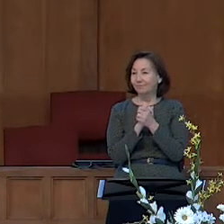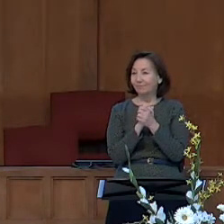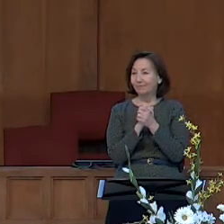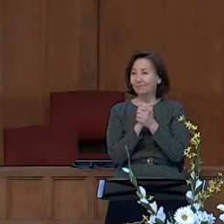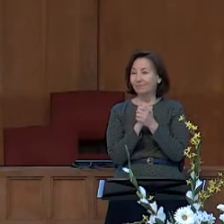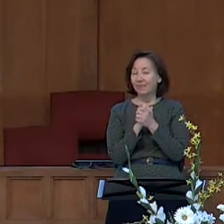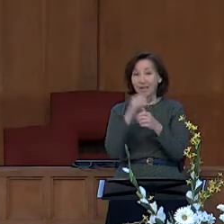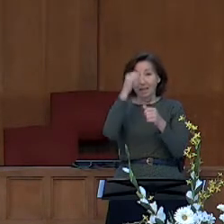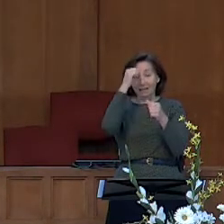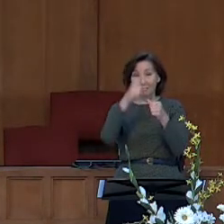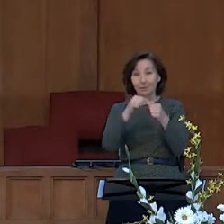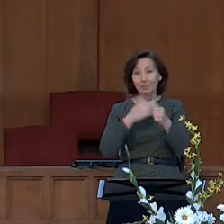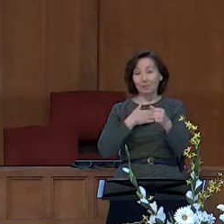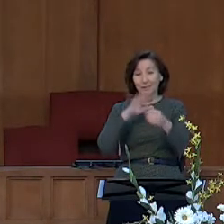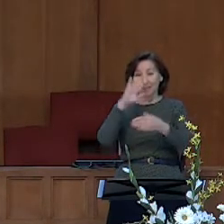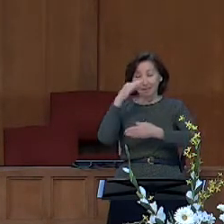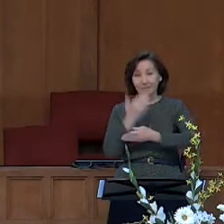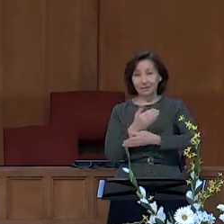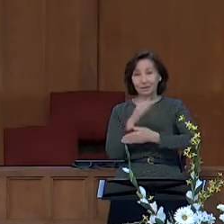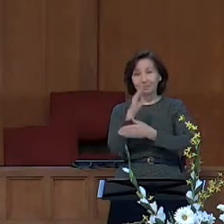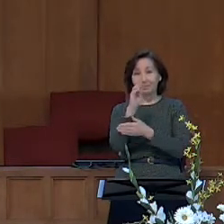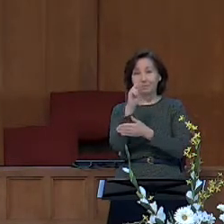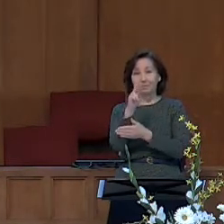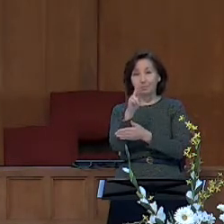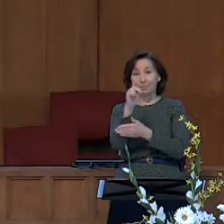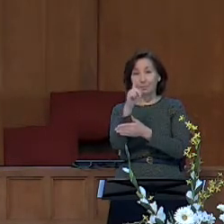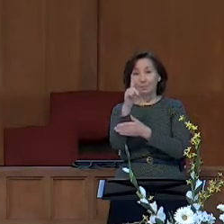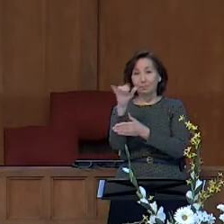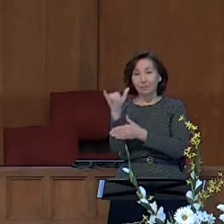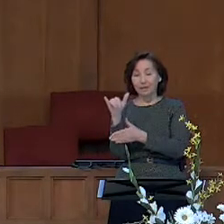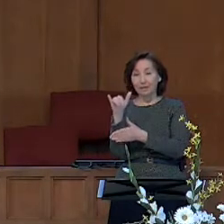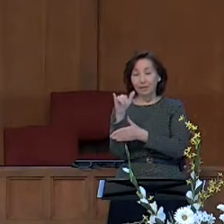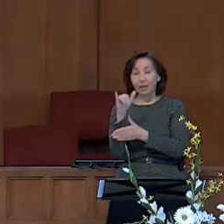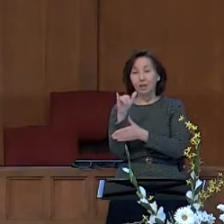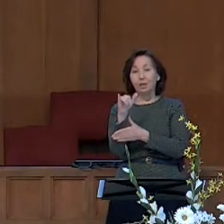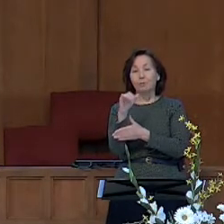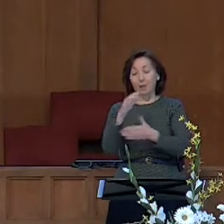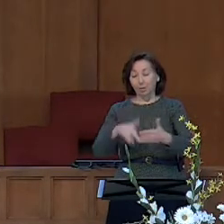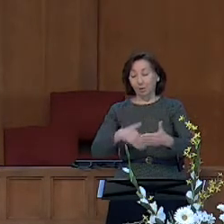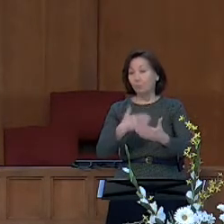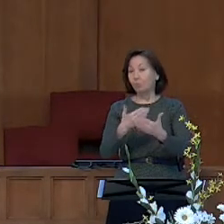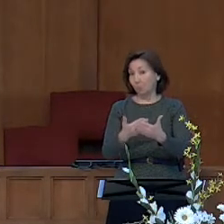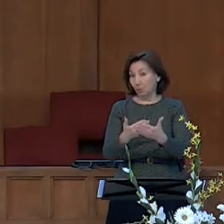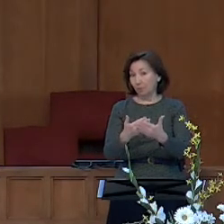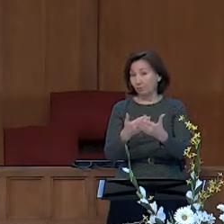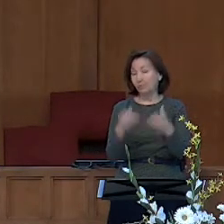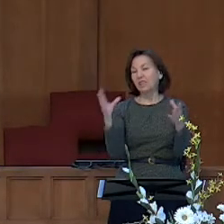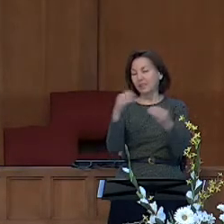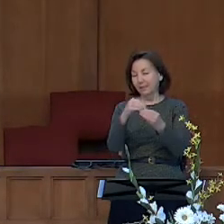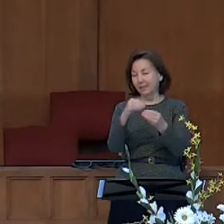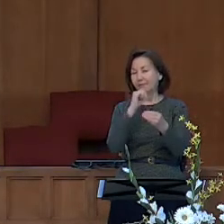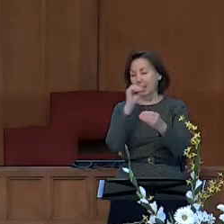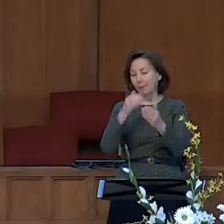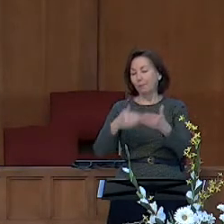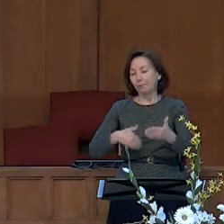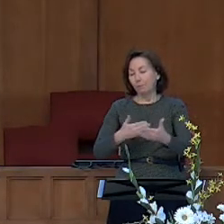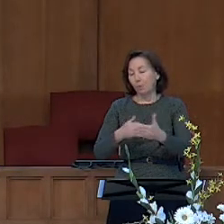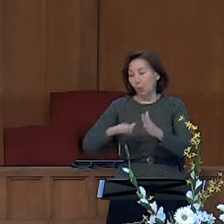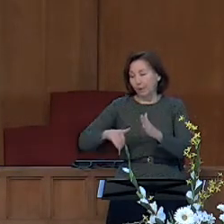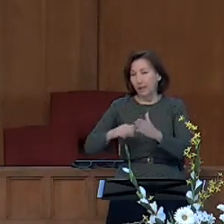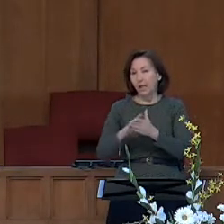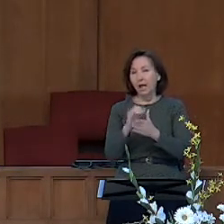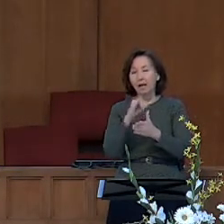I remember my son Buddy whenever he was conceived. He wasn't even born yet, and I was like praying and asking